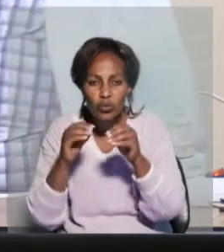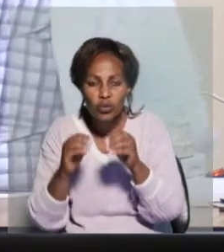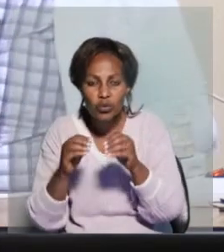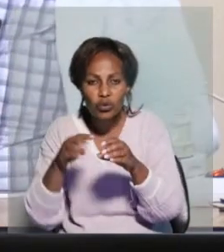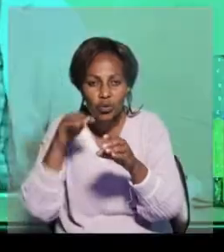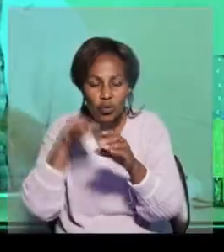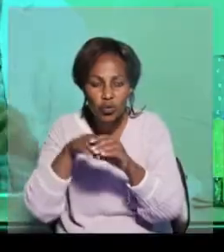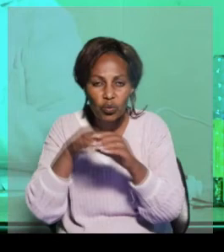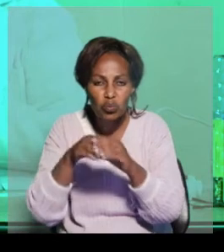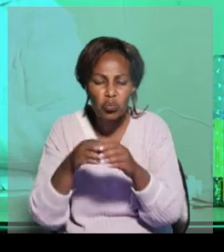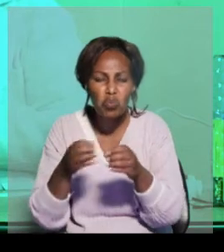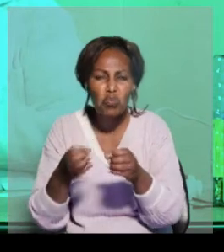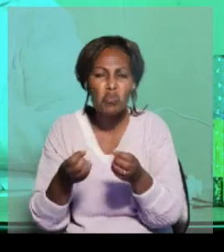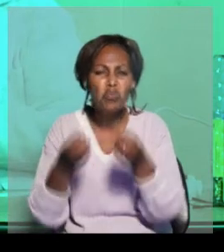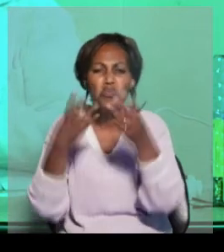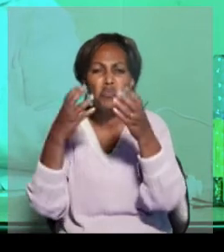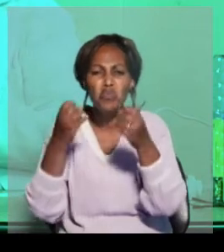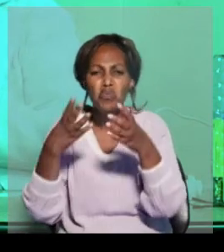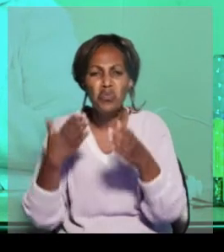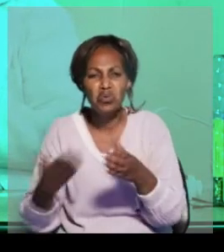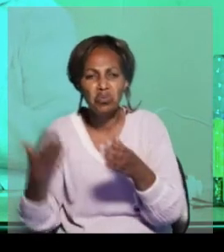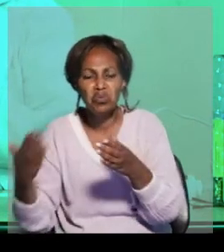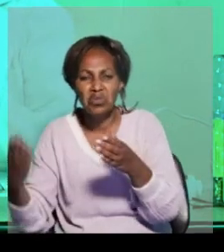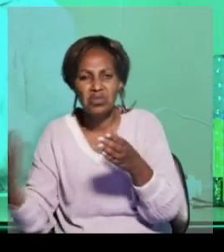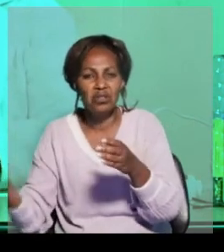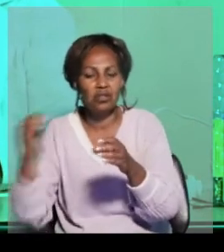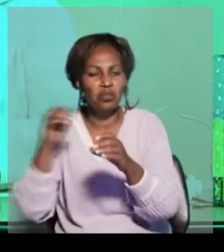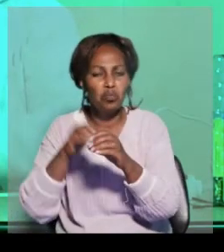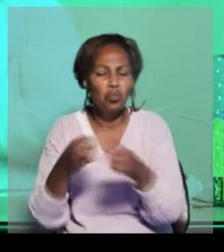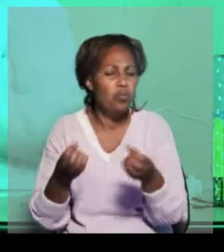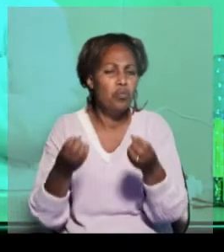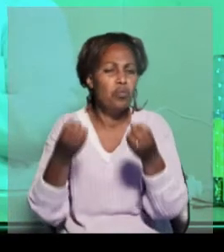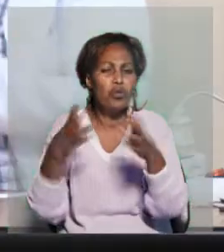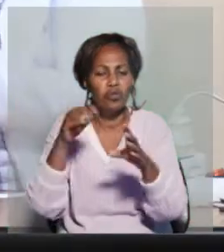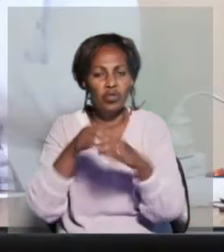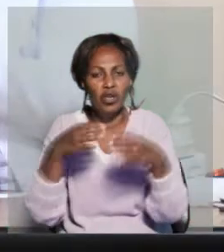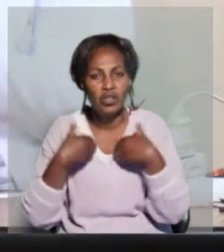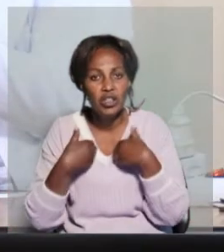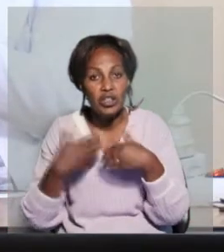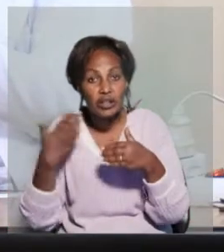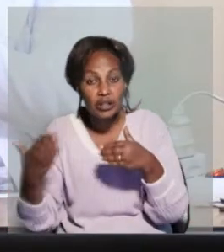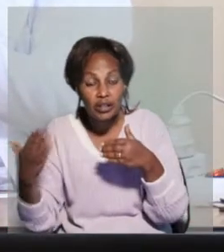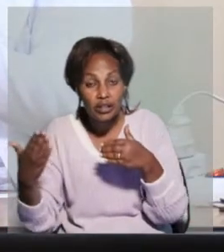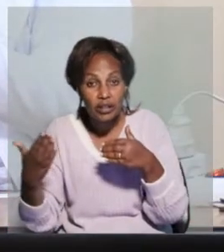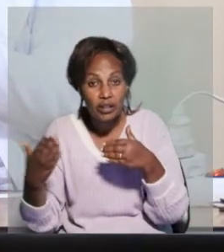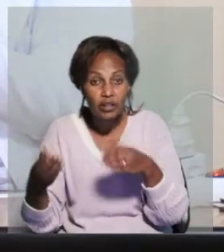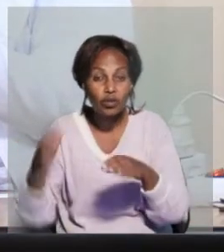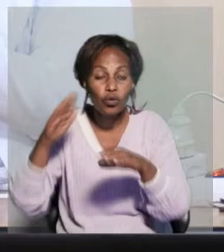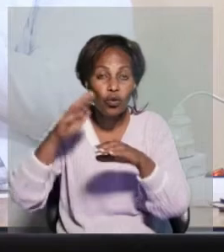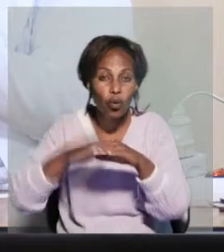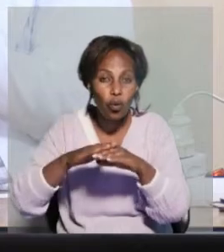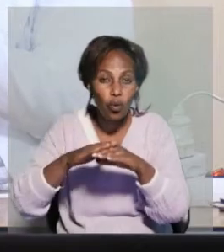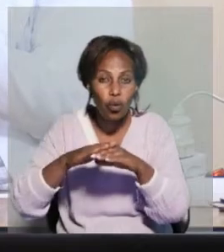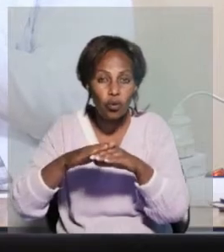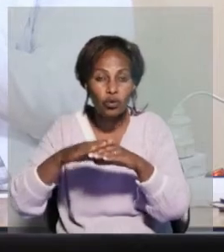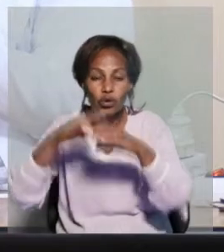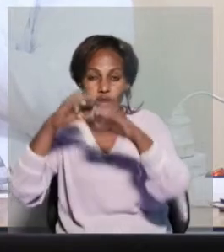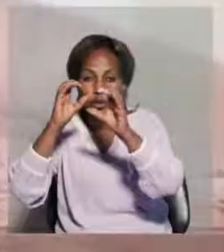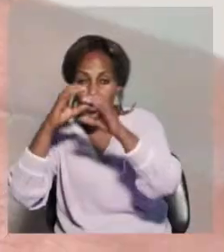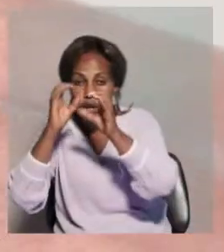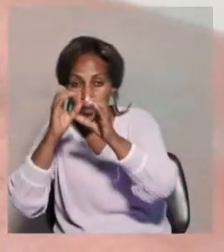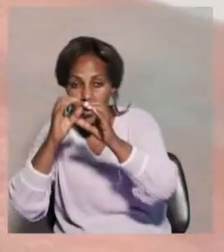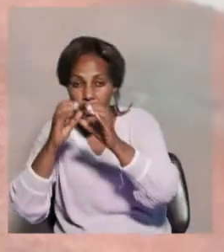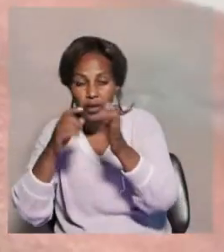gadgets. You might have noticed this kind of things on cameras,